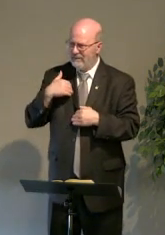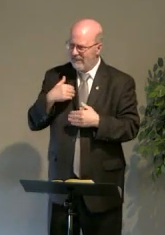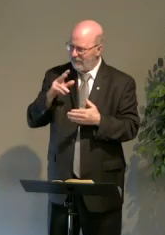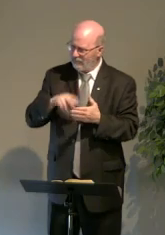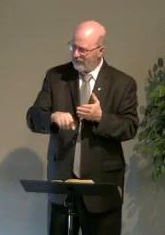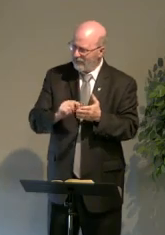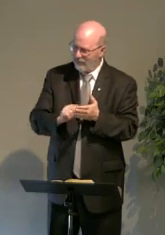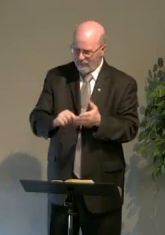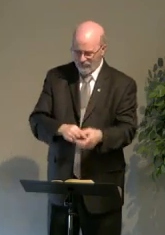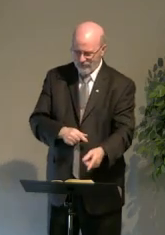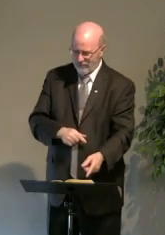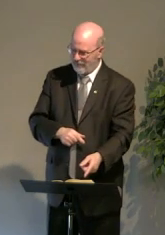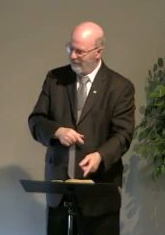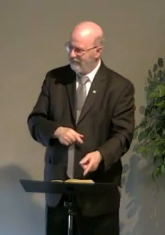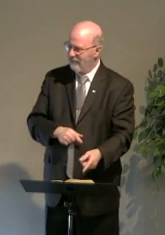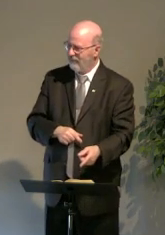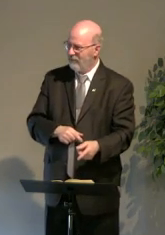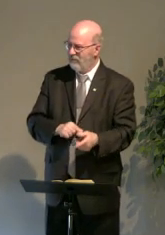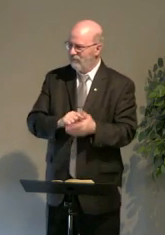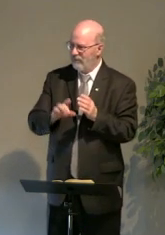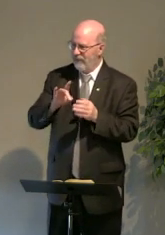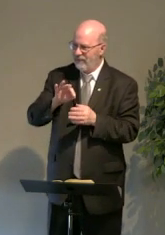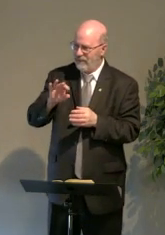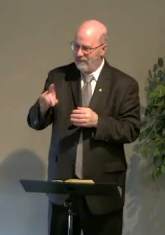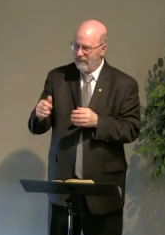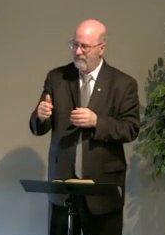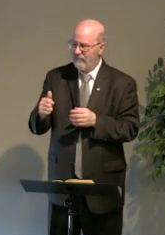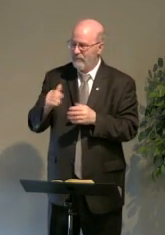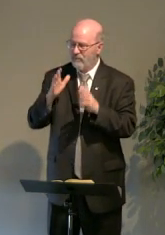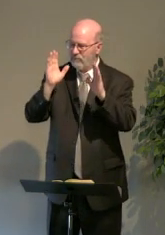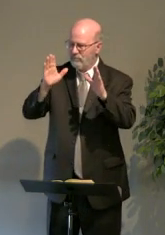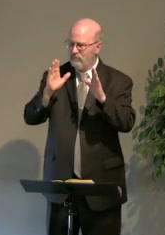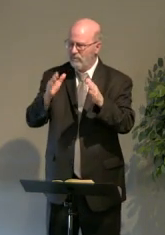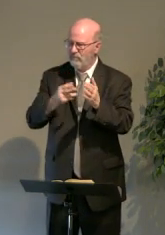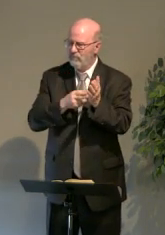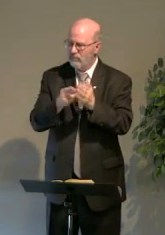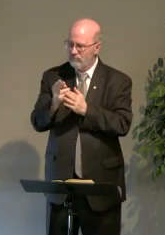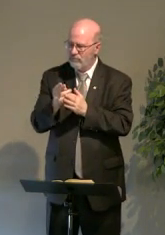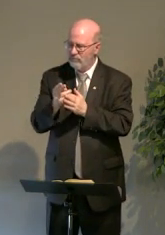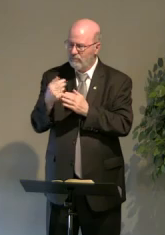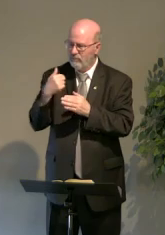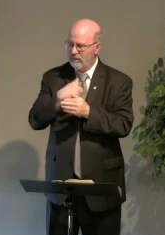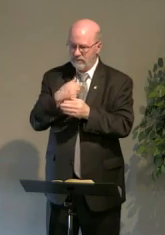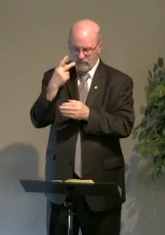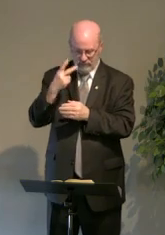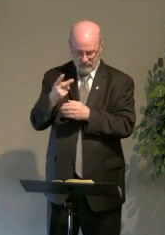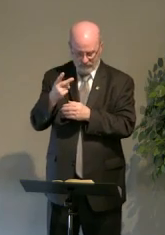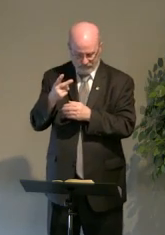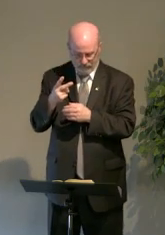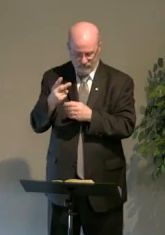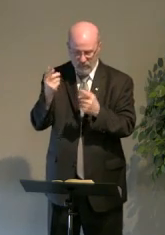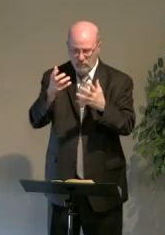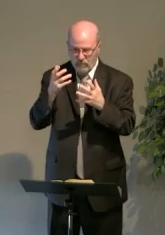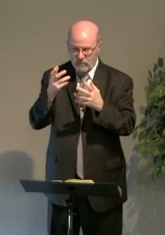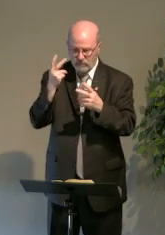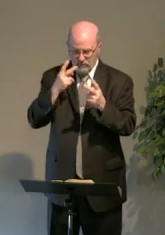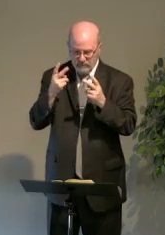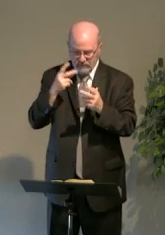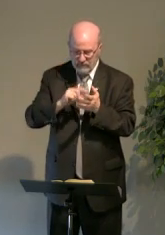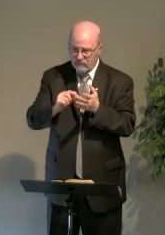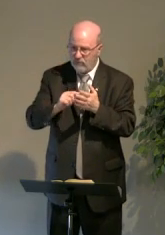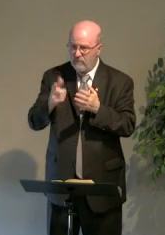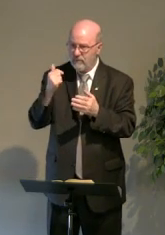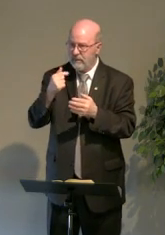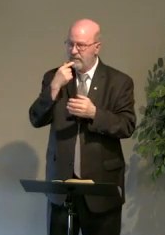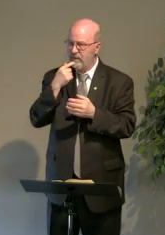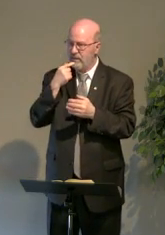reading that passage. Never tire of it. And it's always such a wonderful truth for us to see. I wanted to visit this passage because,